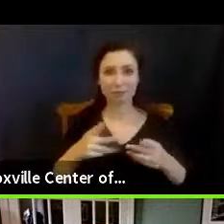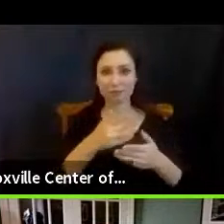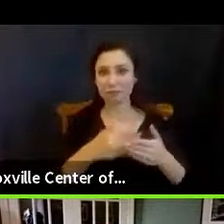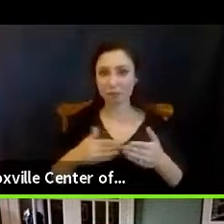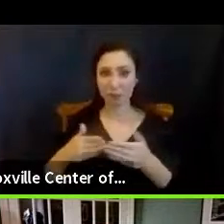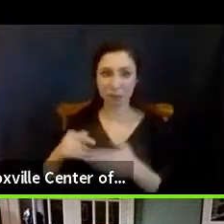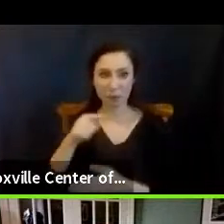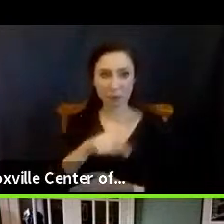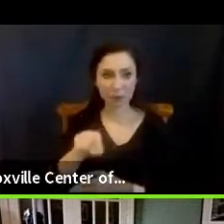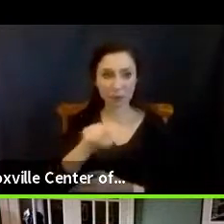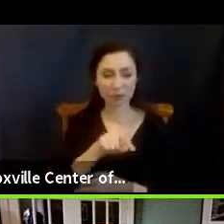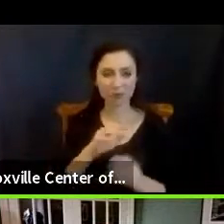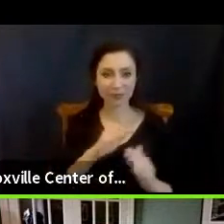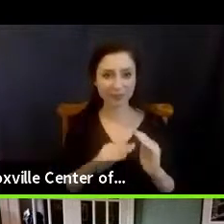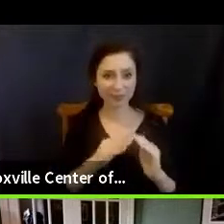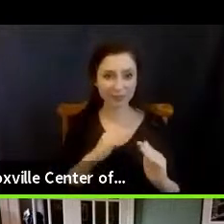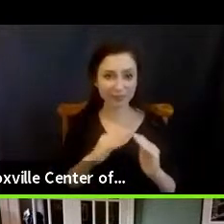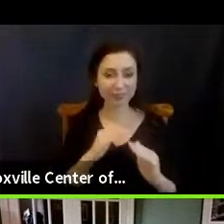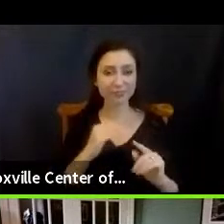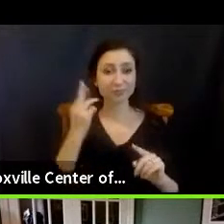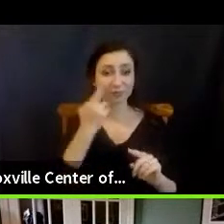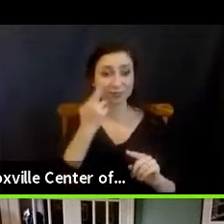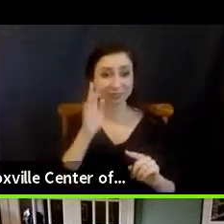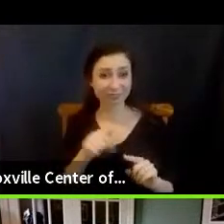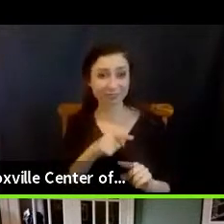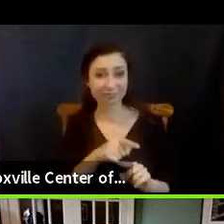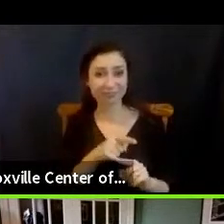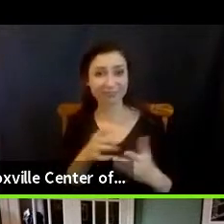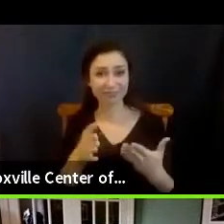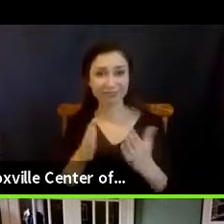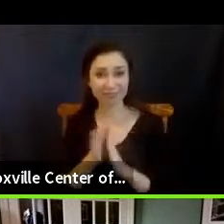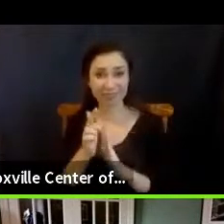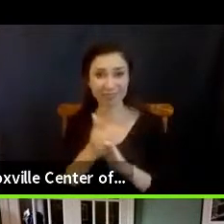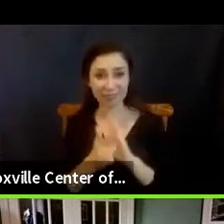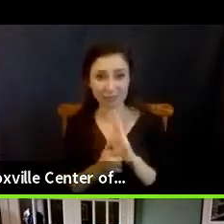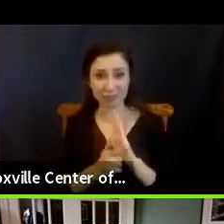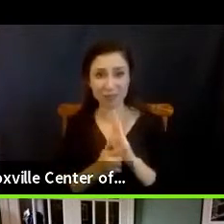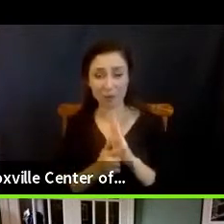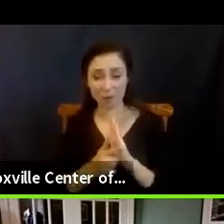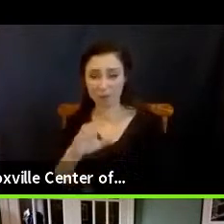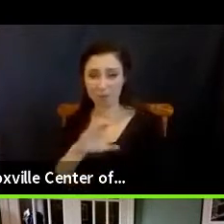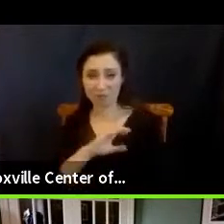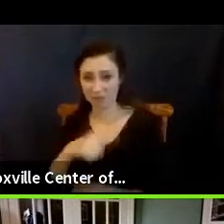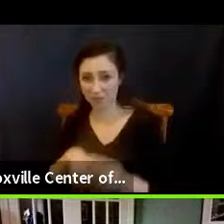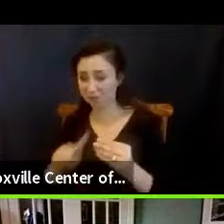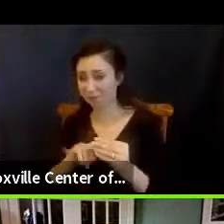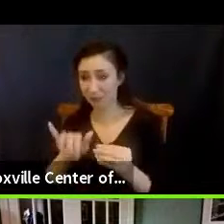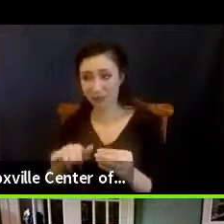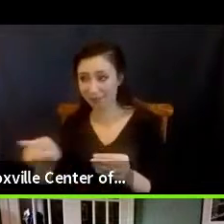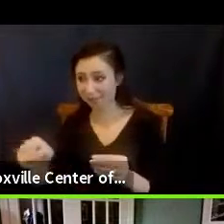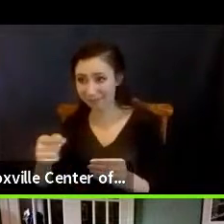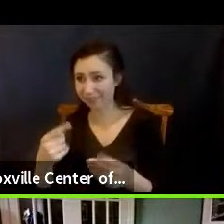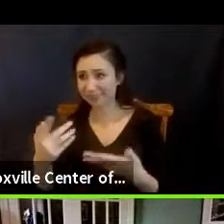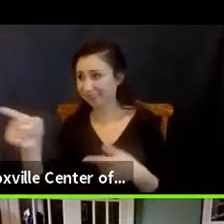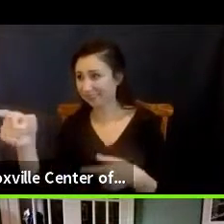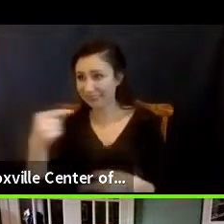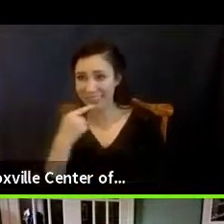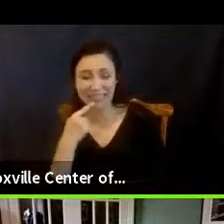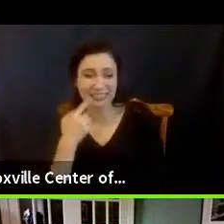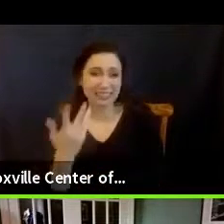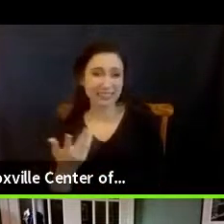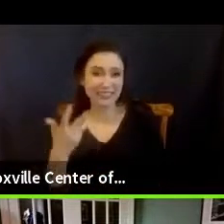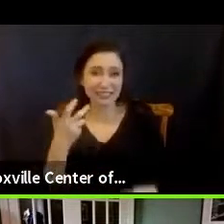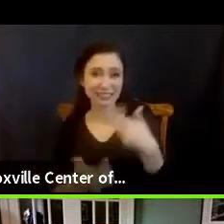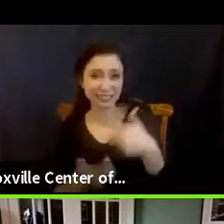of this, and in asking law enforcement about that, said, what can you do? So, well, the issue is,